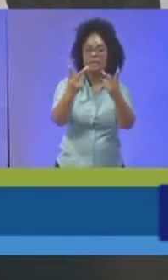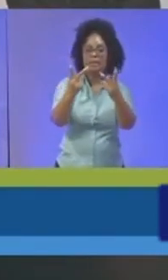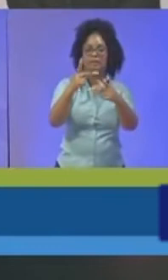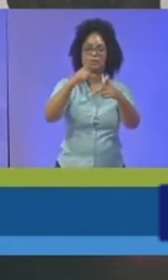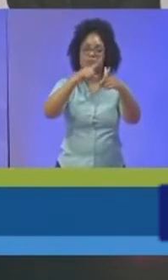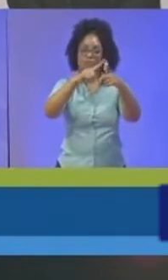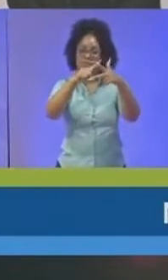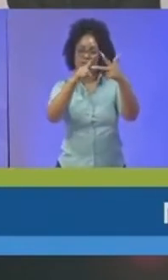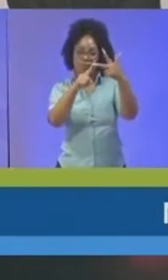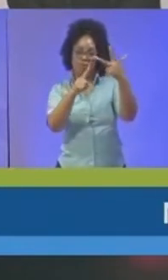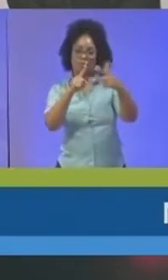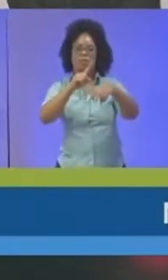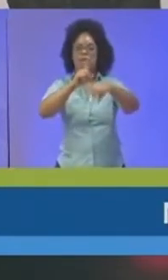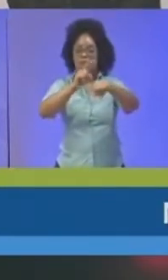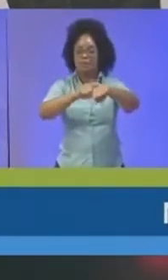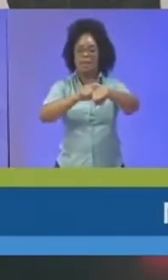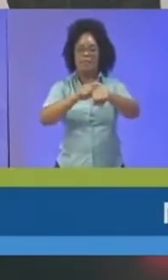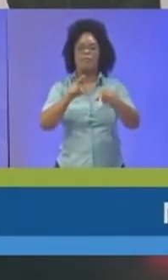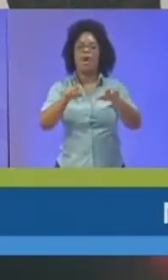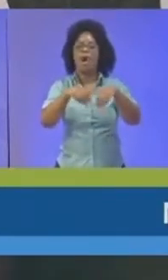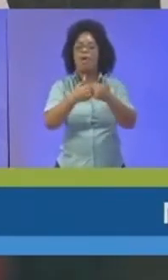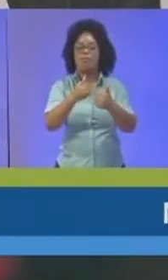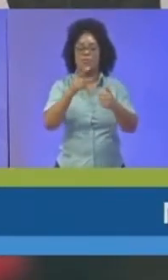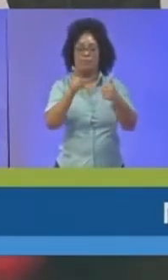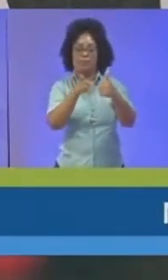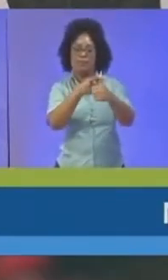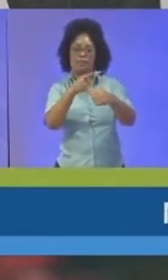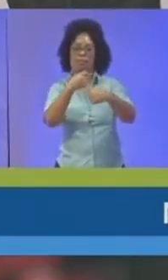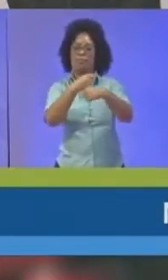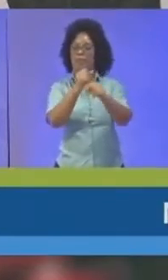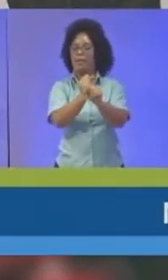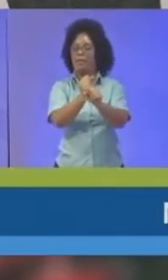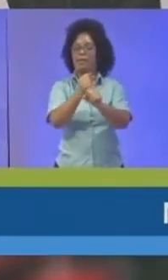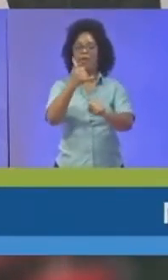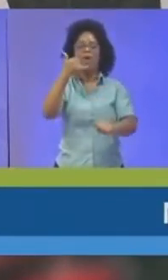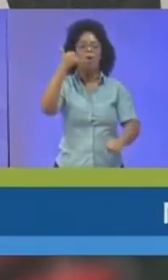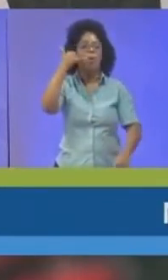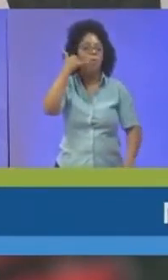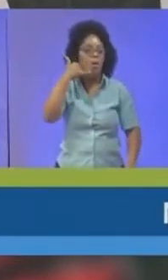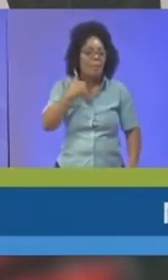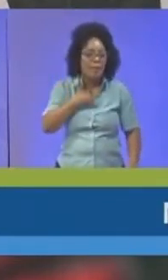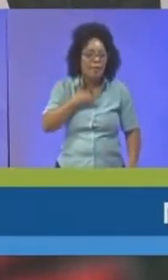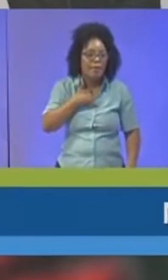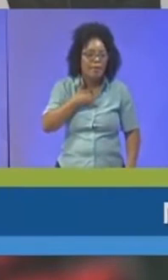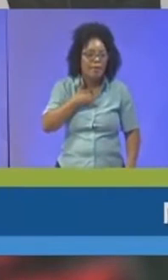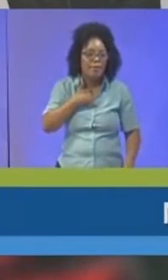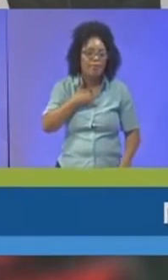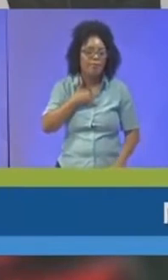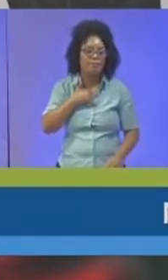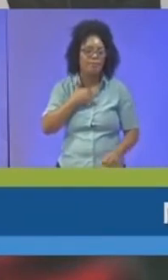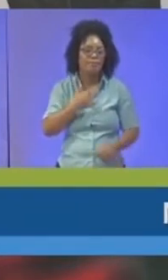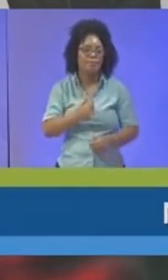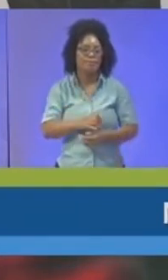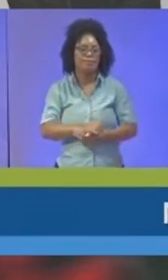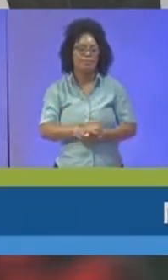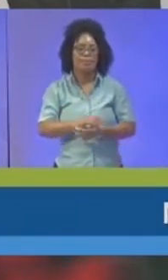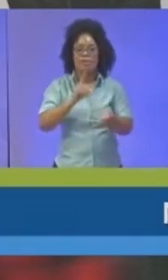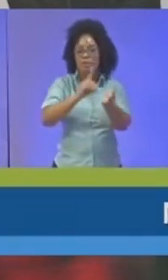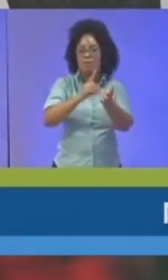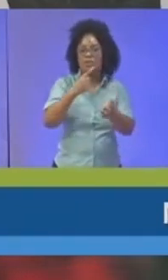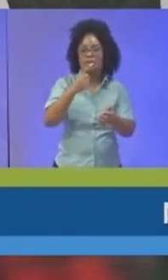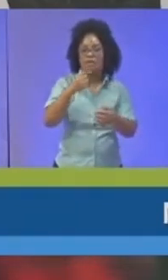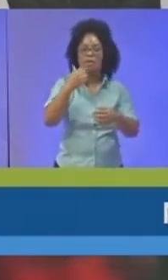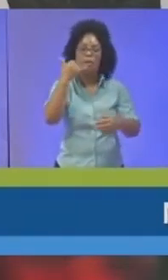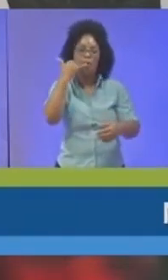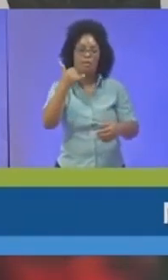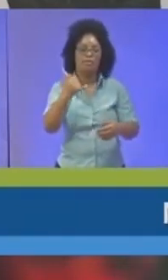works. We'd make a phone call, and in that phone call we'd be looking to see if the patient has any